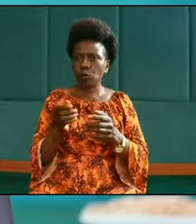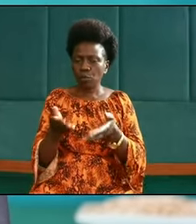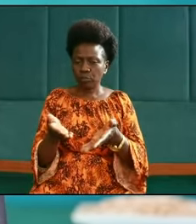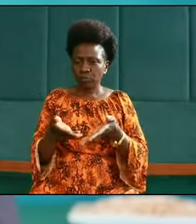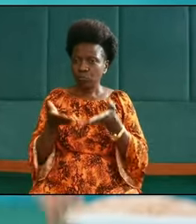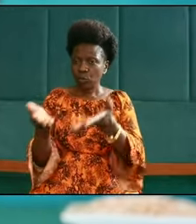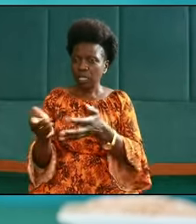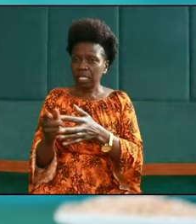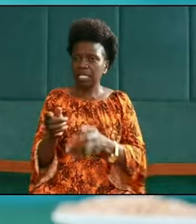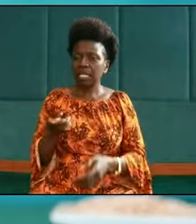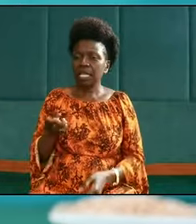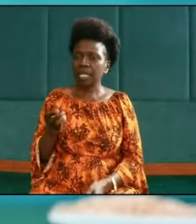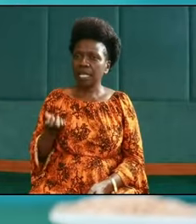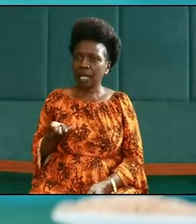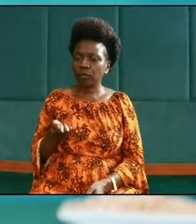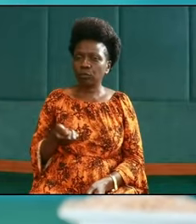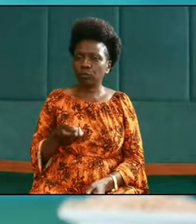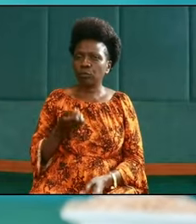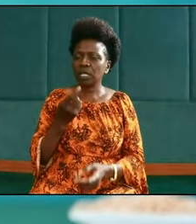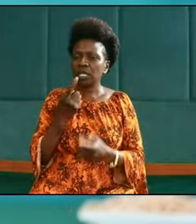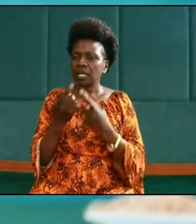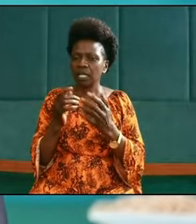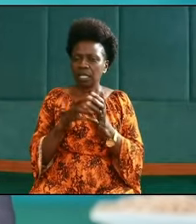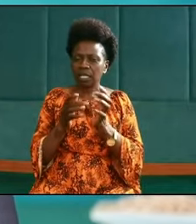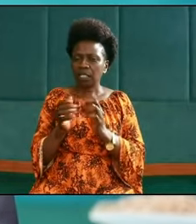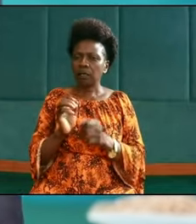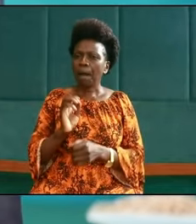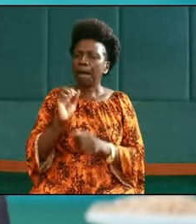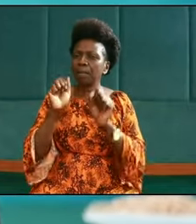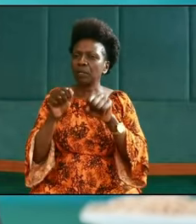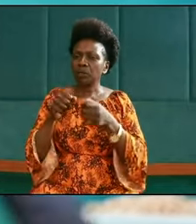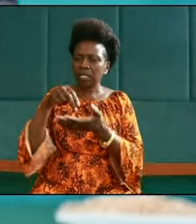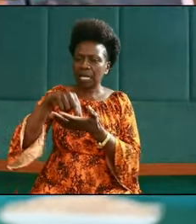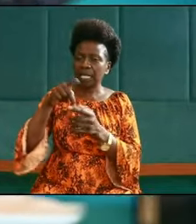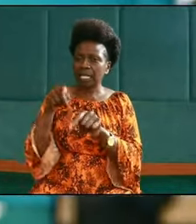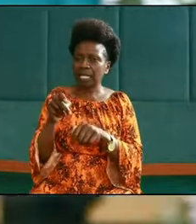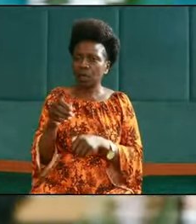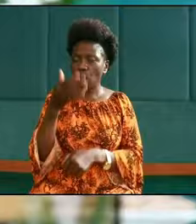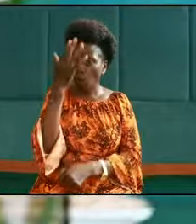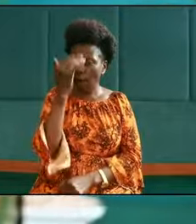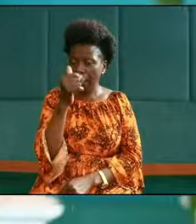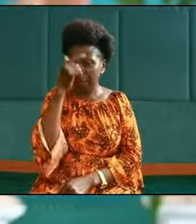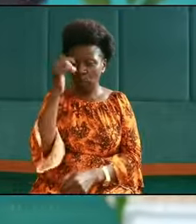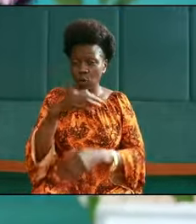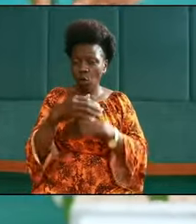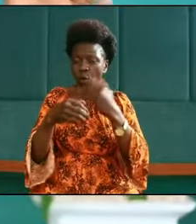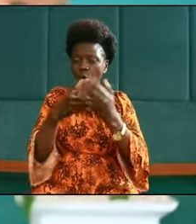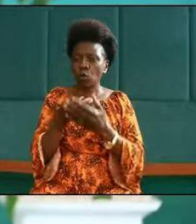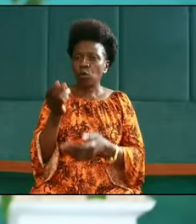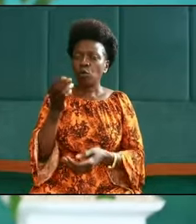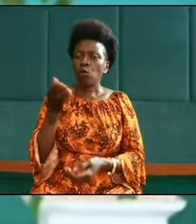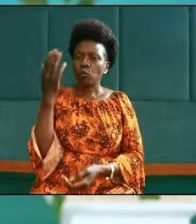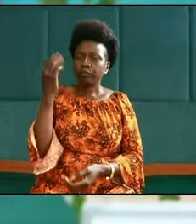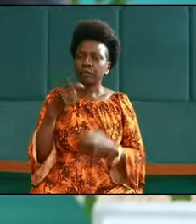this, who were trapping Jesus, could stand this because all were